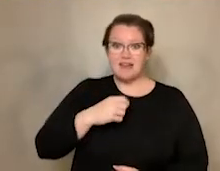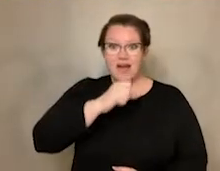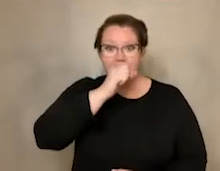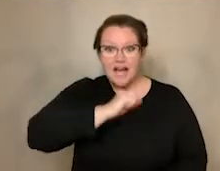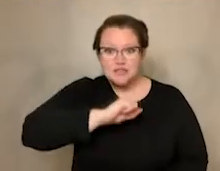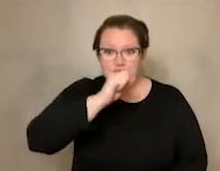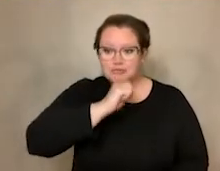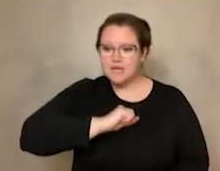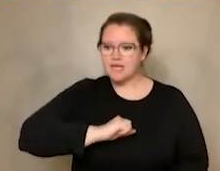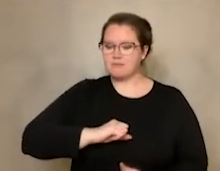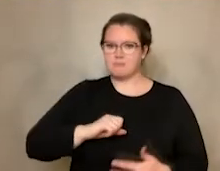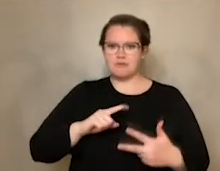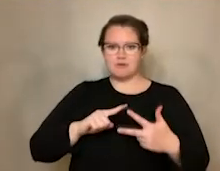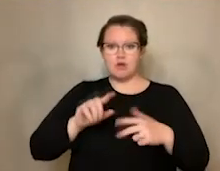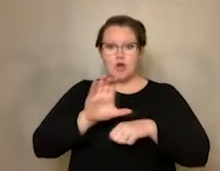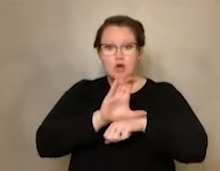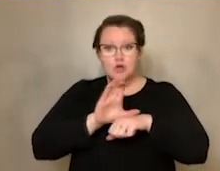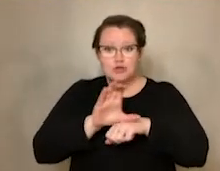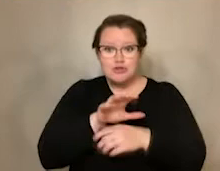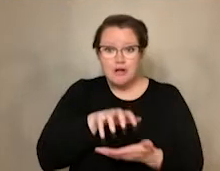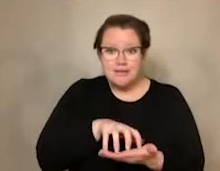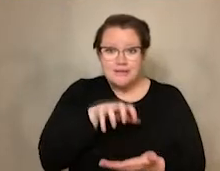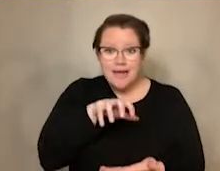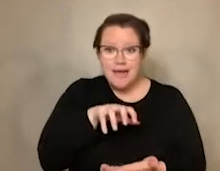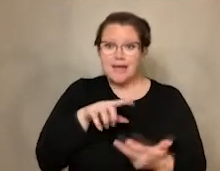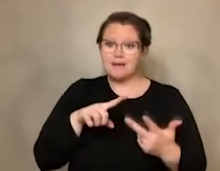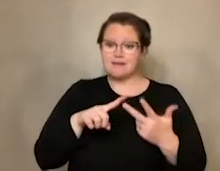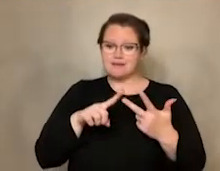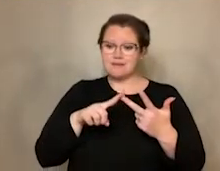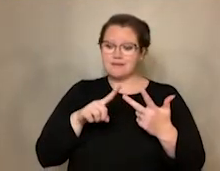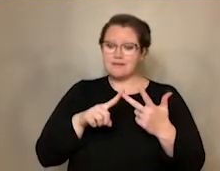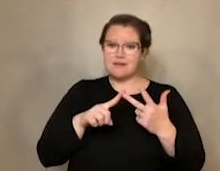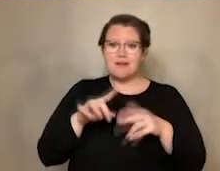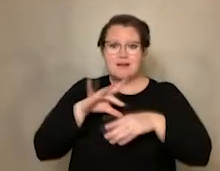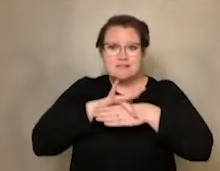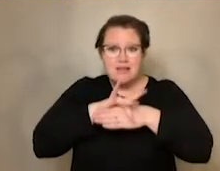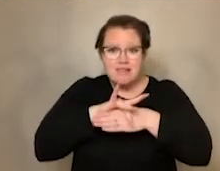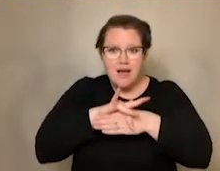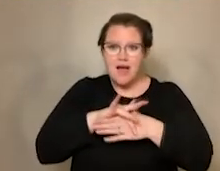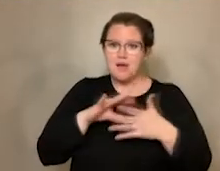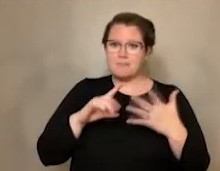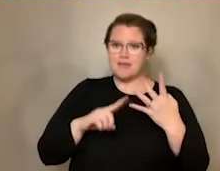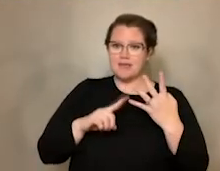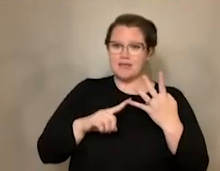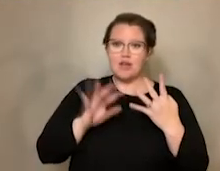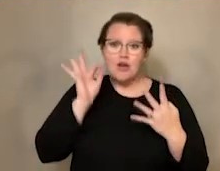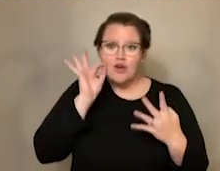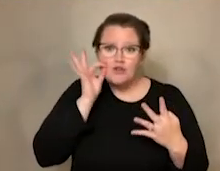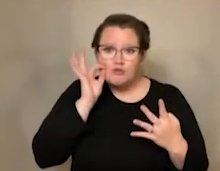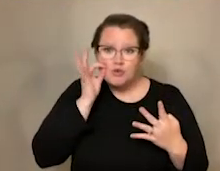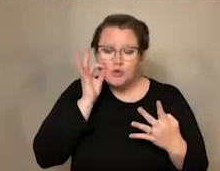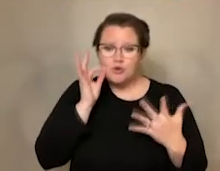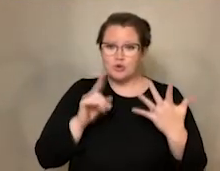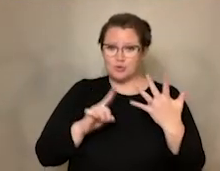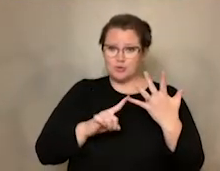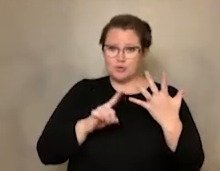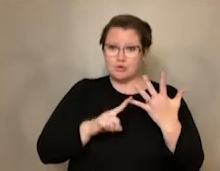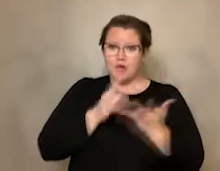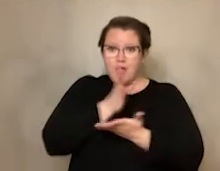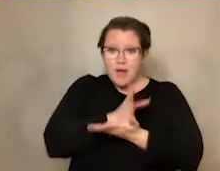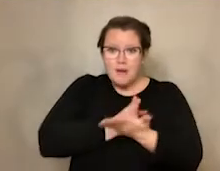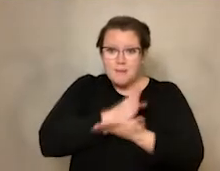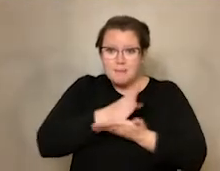cream. He had some chocolate cake. He had salami. He had some more fruit. He had some